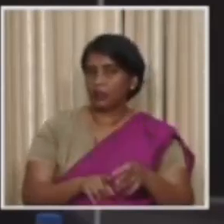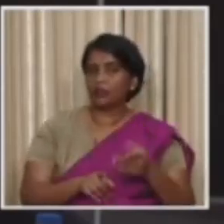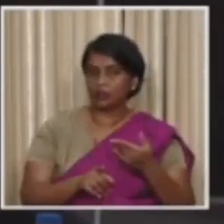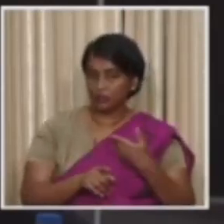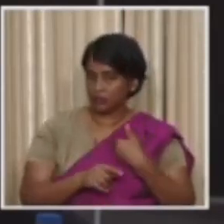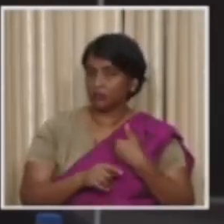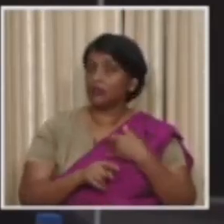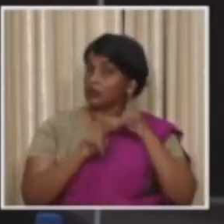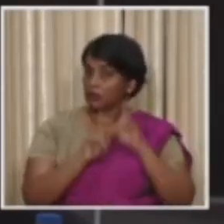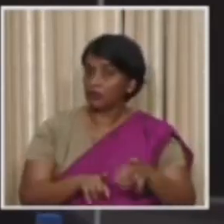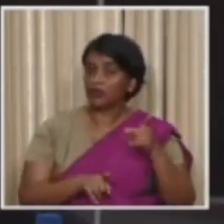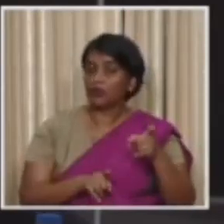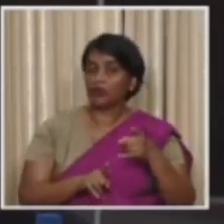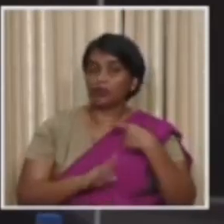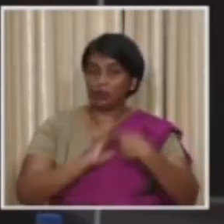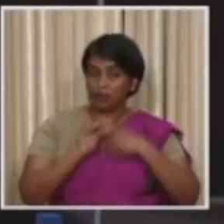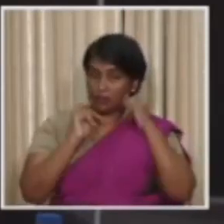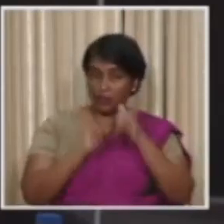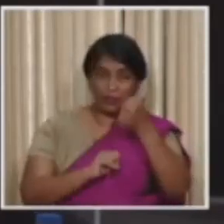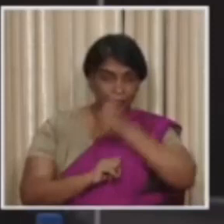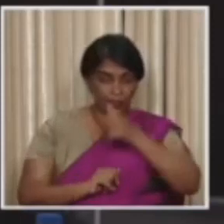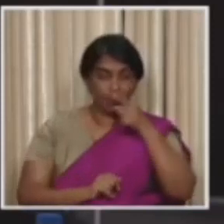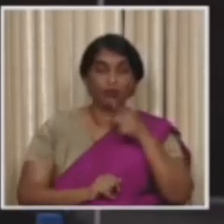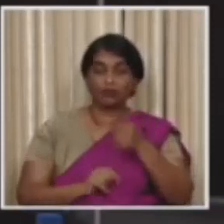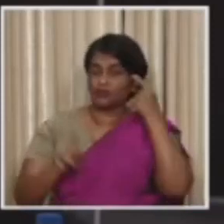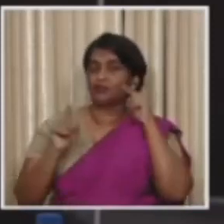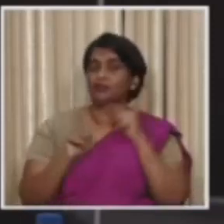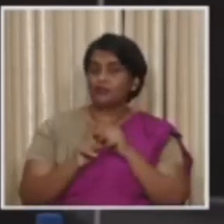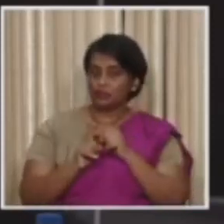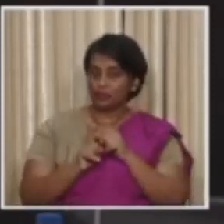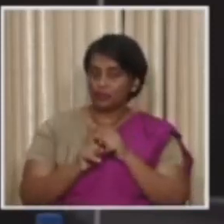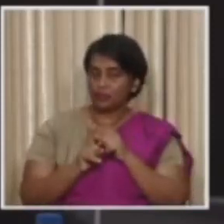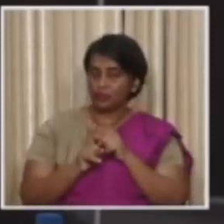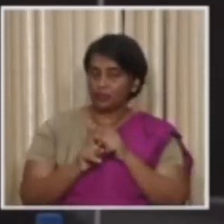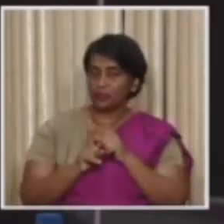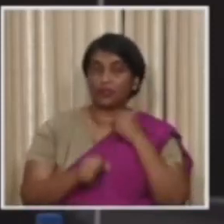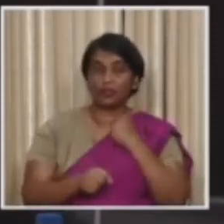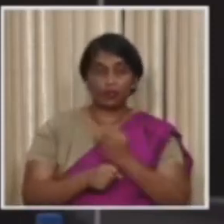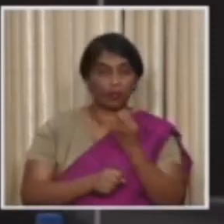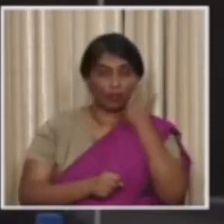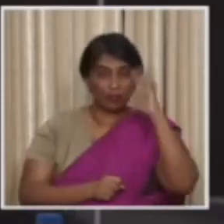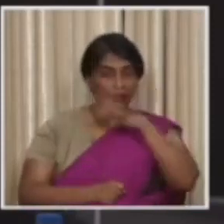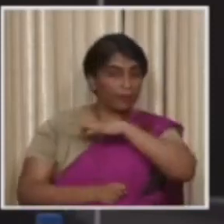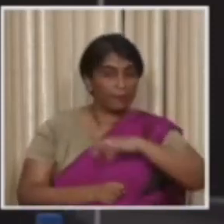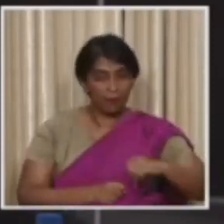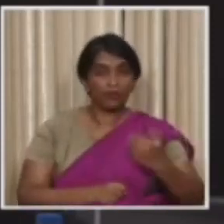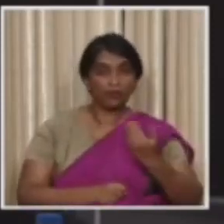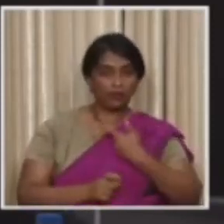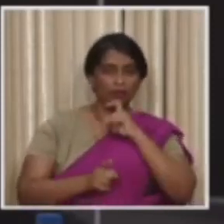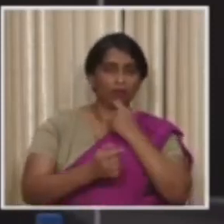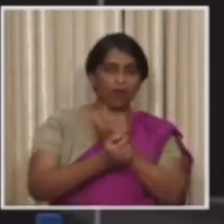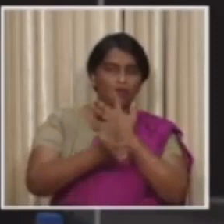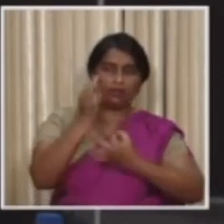tota ara ratata karapu wanchawa wenuen rajaye salli avabhavita kara kiyala man pæminillak